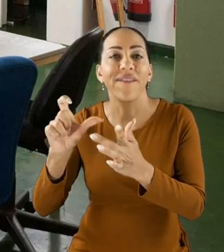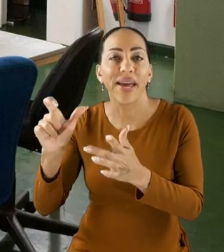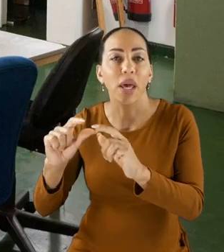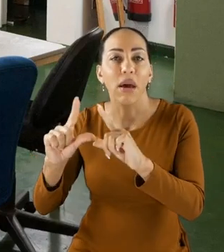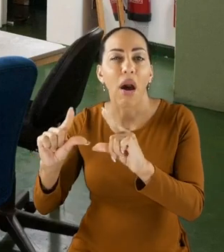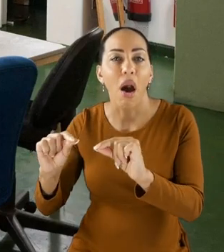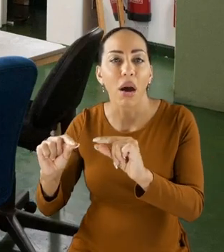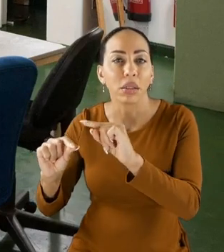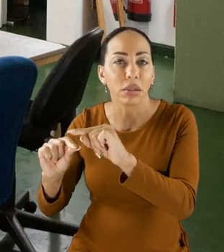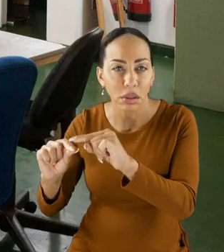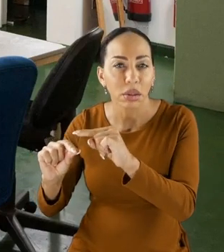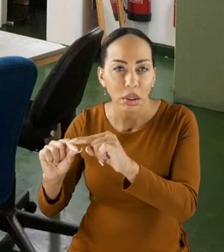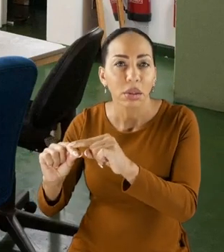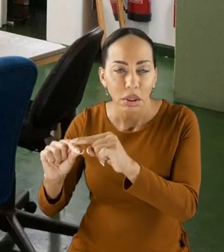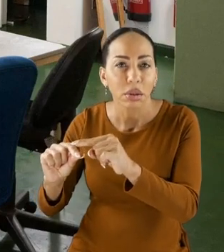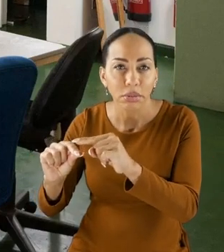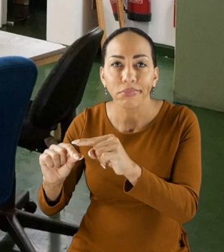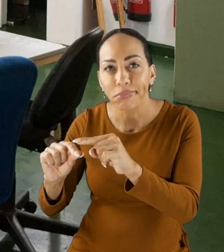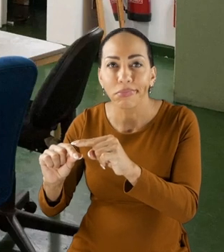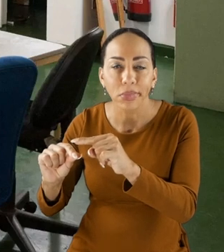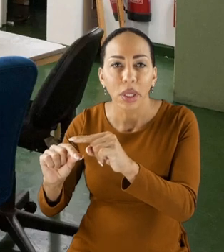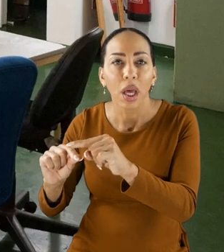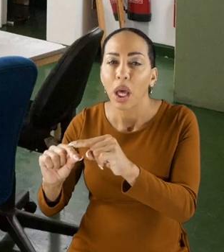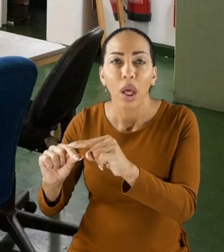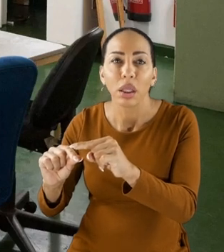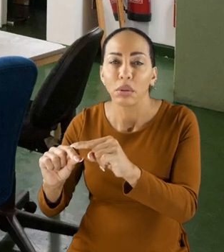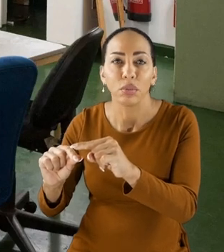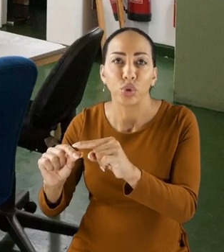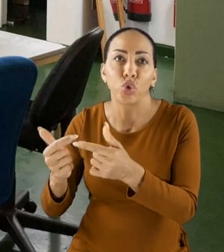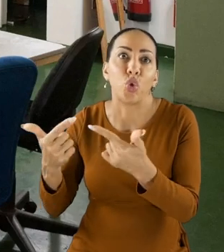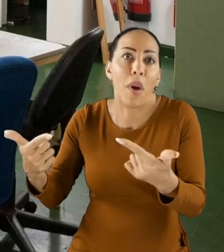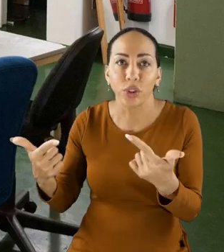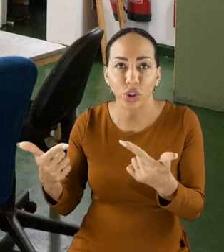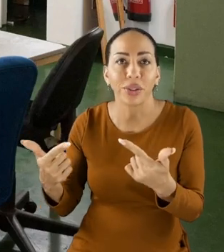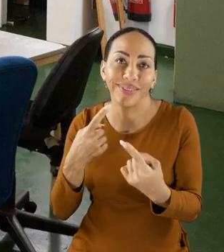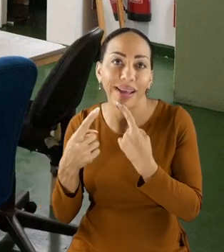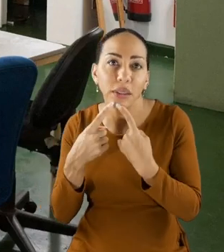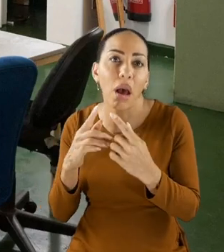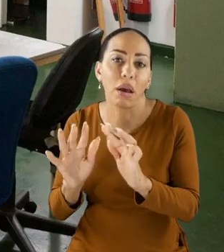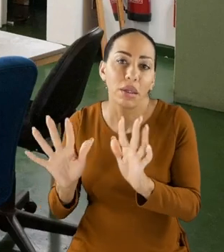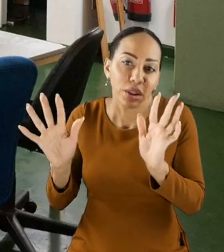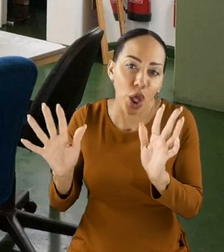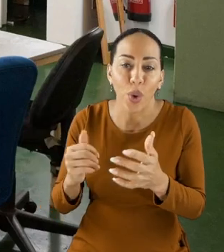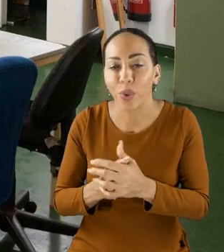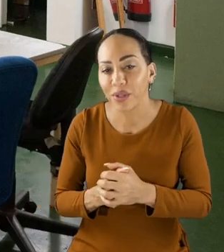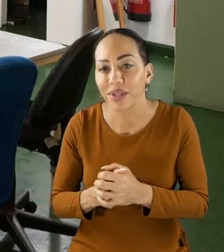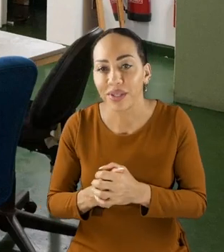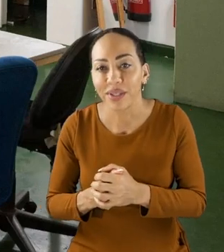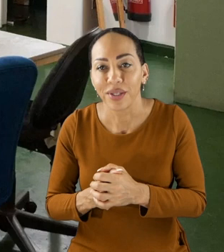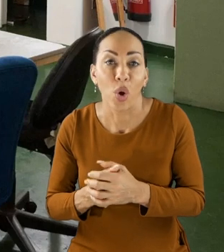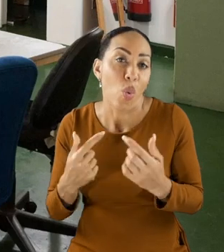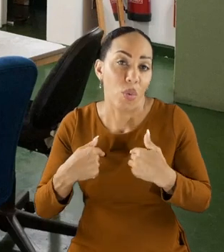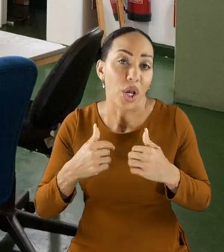computing, their graphics card, which did sort of start, was exhausted from it all, really.